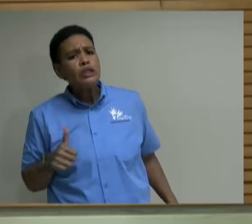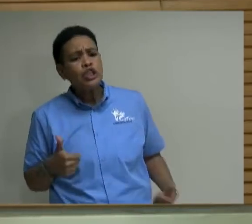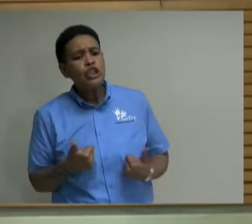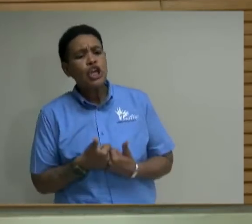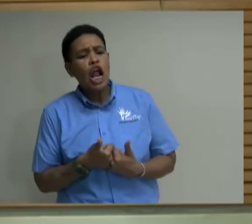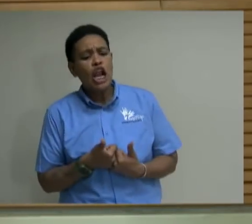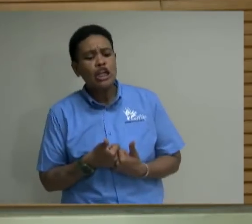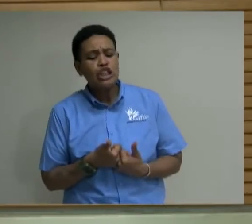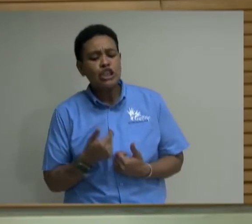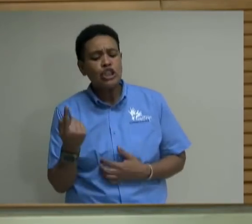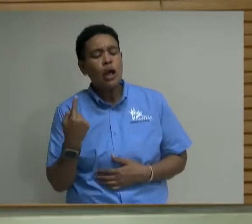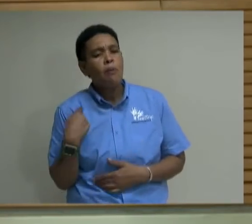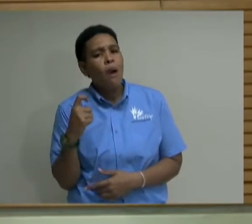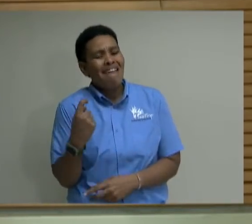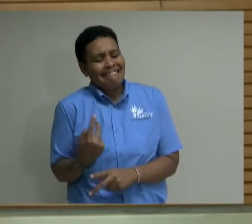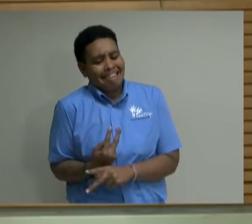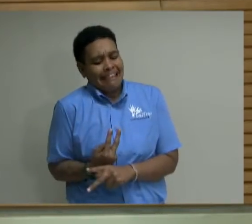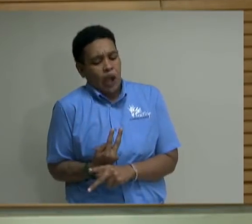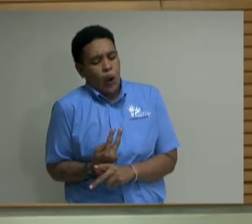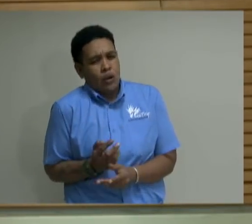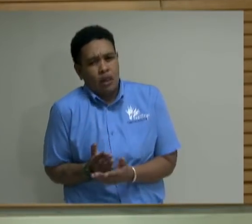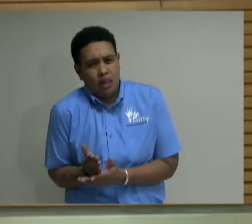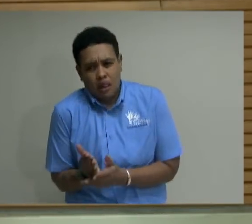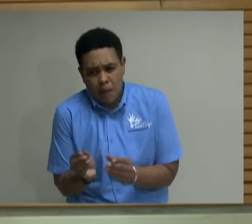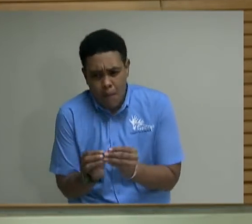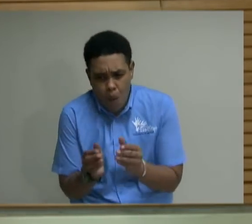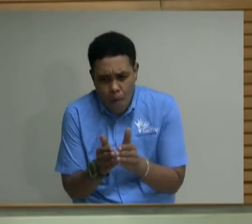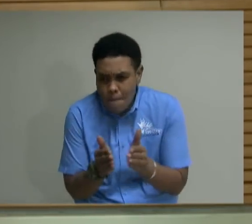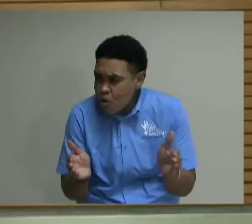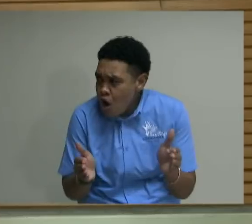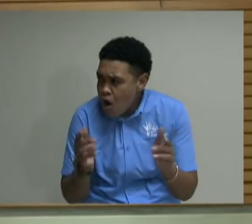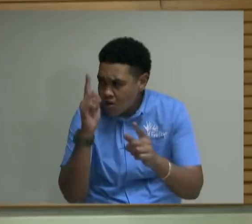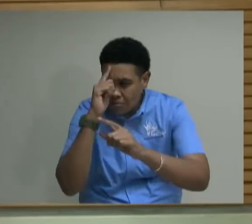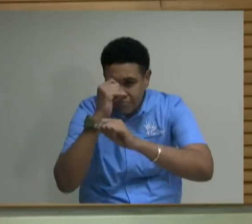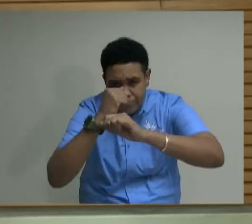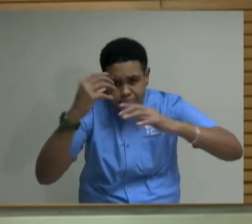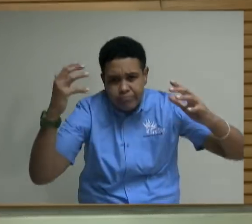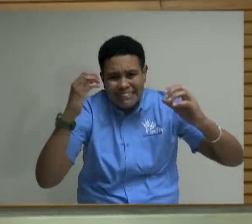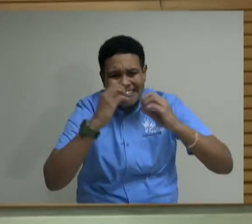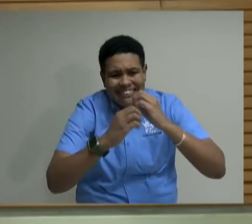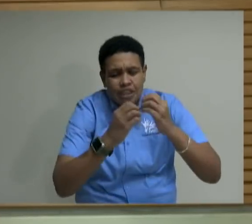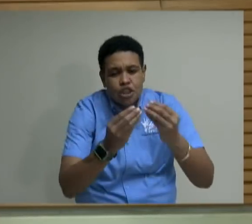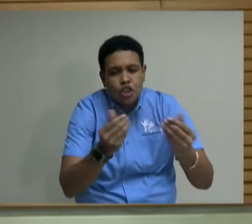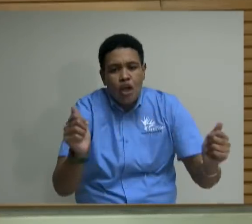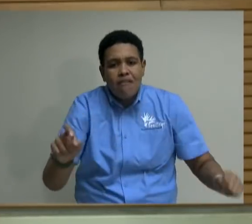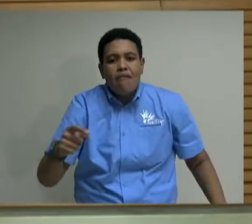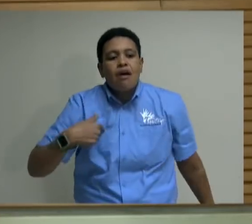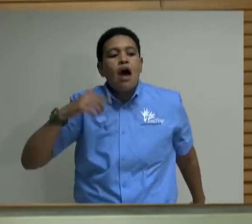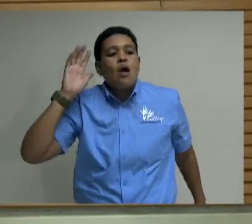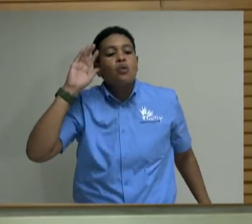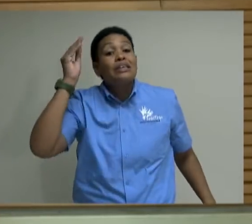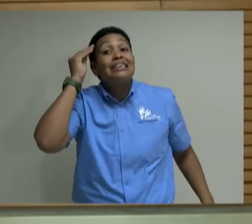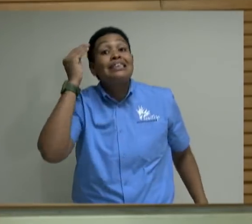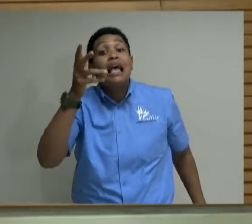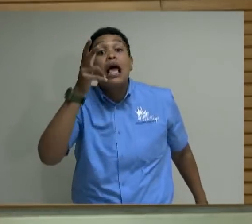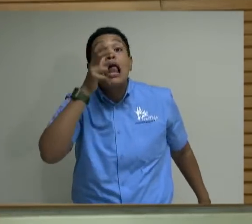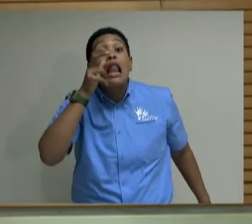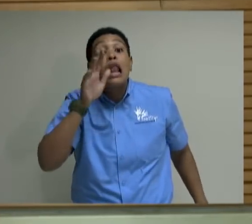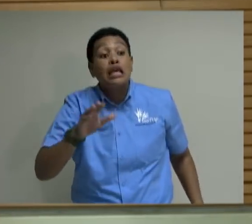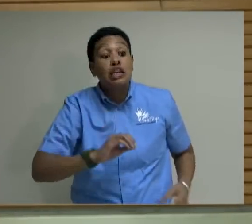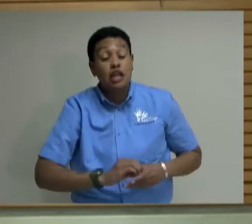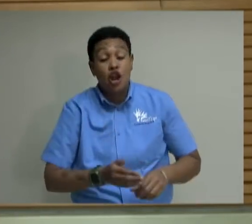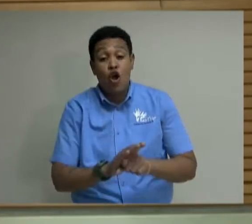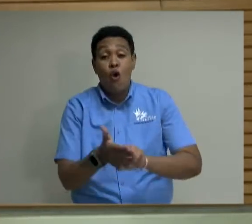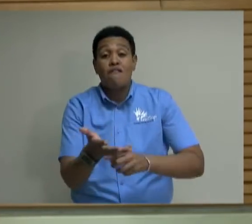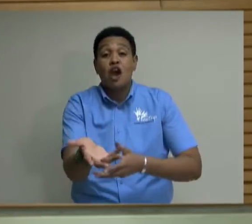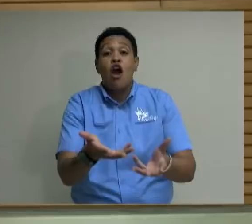to work on in a more broader context. I will say to our listeners in the COVID conversation we're